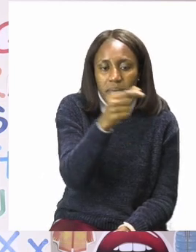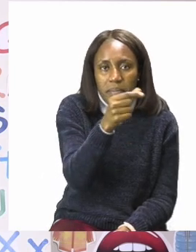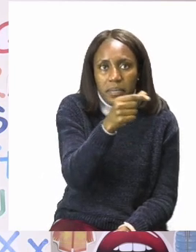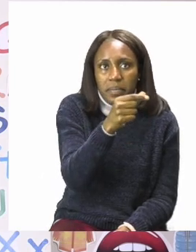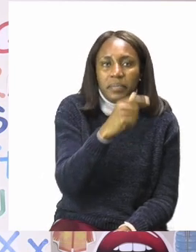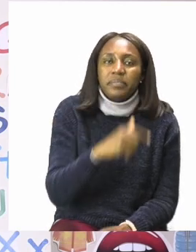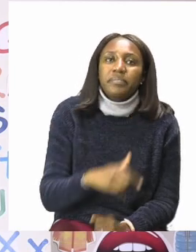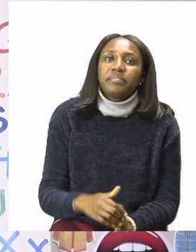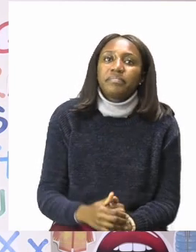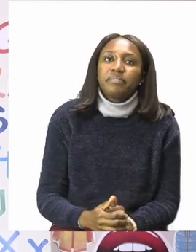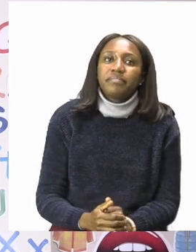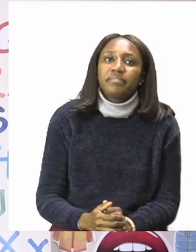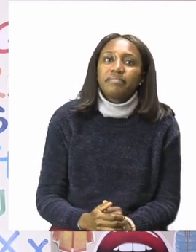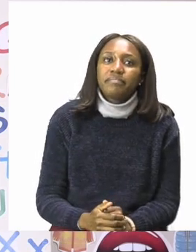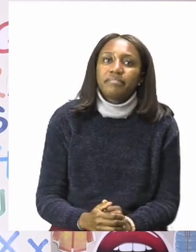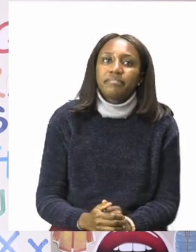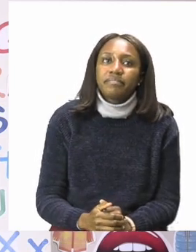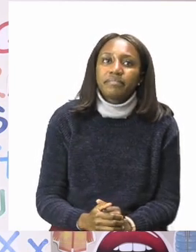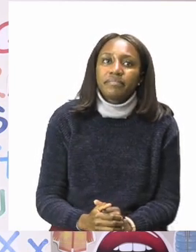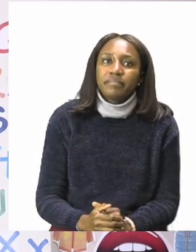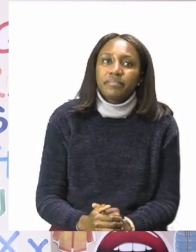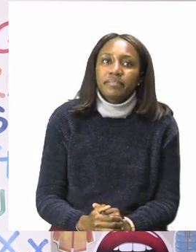grams.